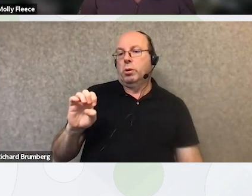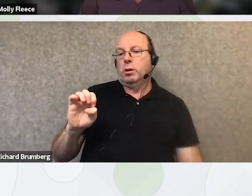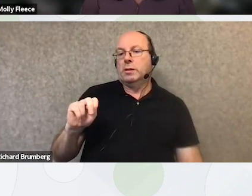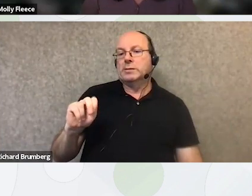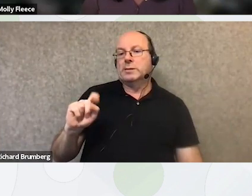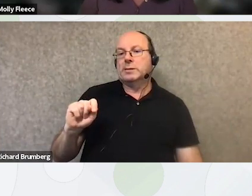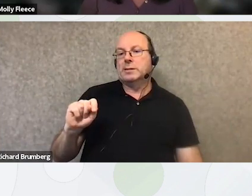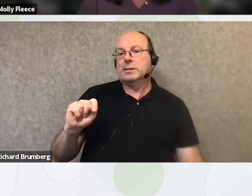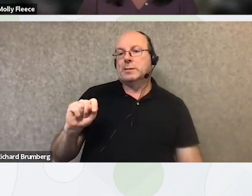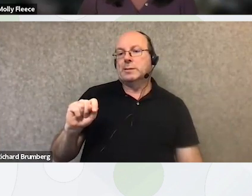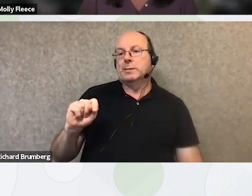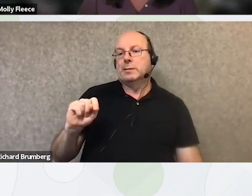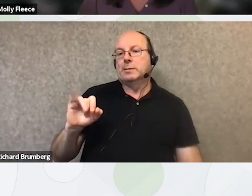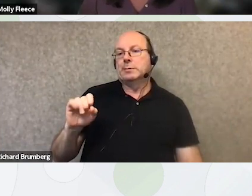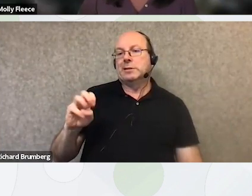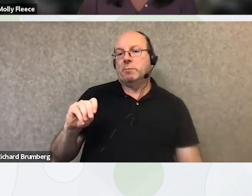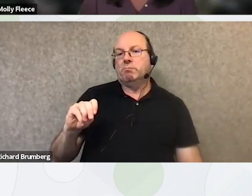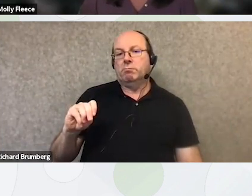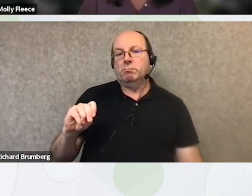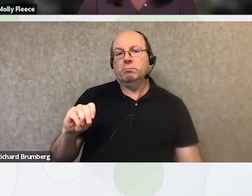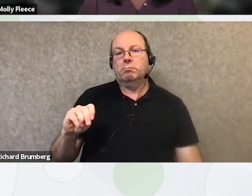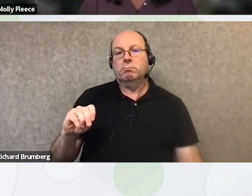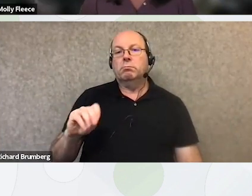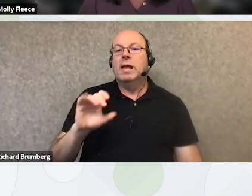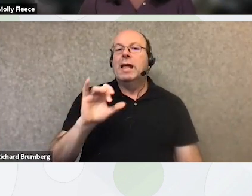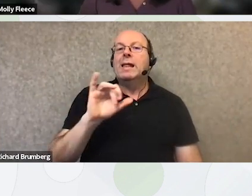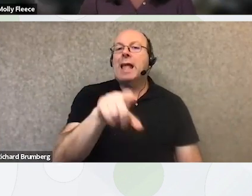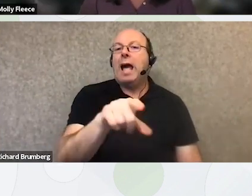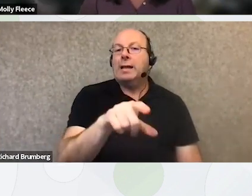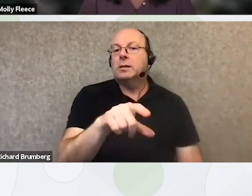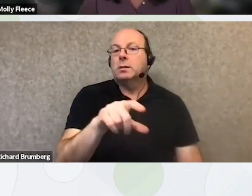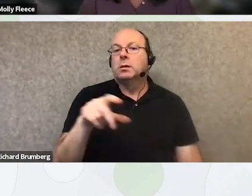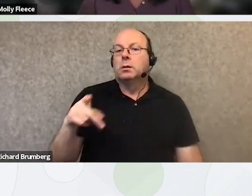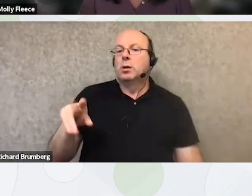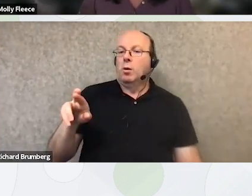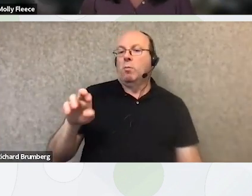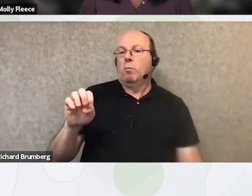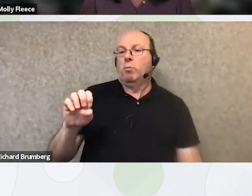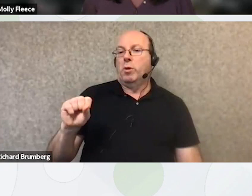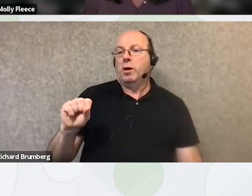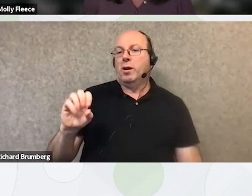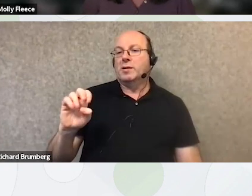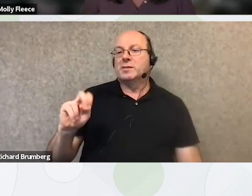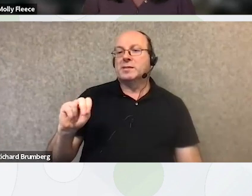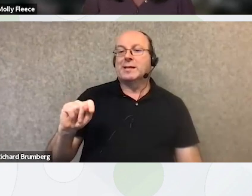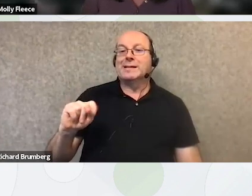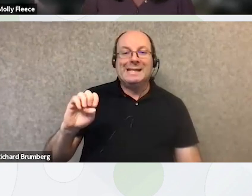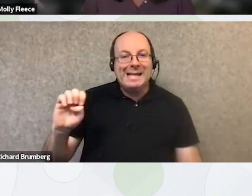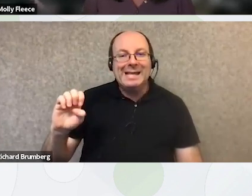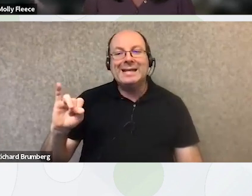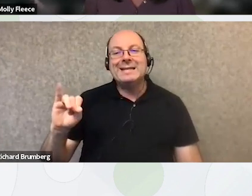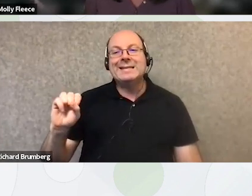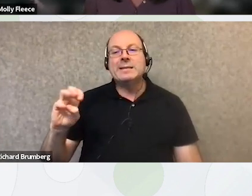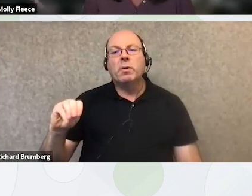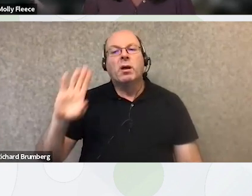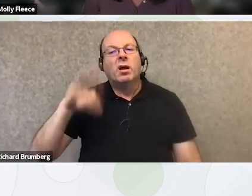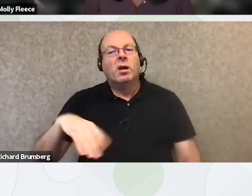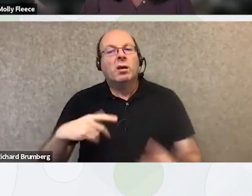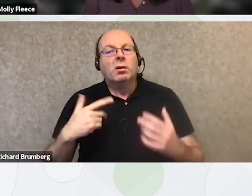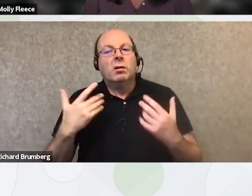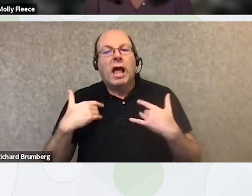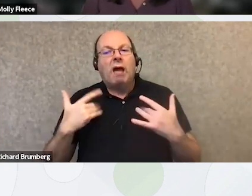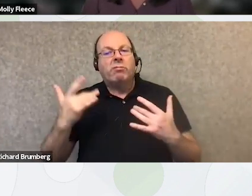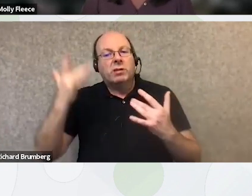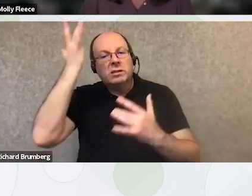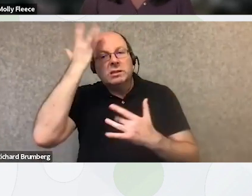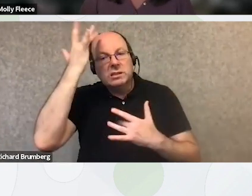So the challenge of healthcare workers' presenteeism. This is really important for us to start thinking about with all of these circulating viruses in our